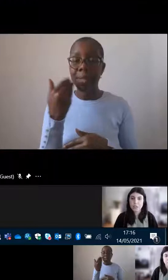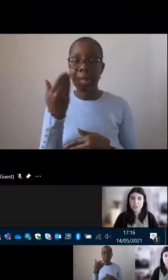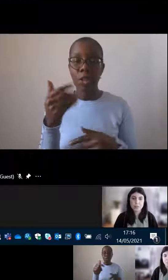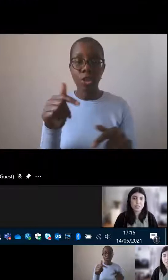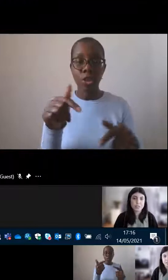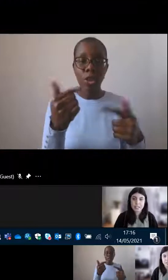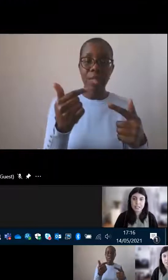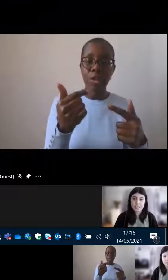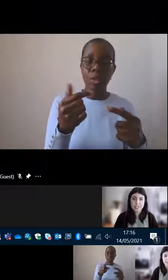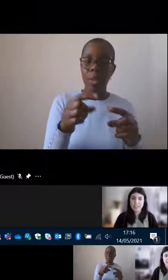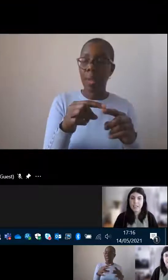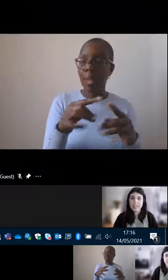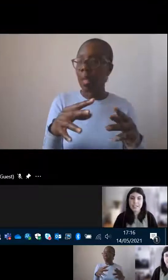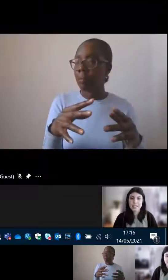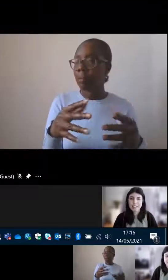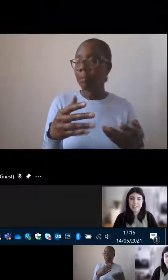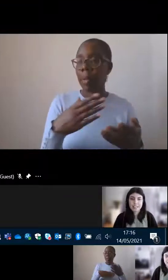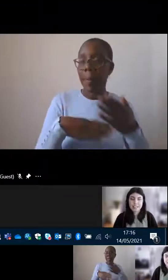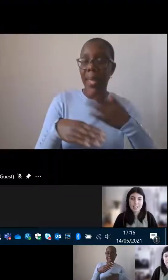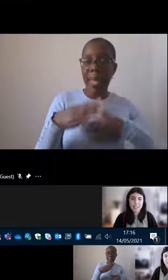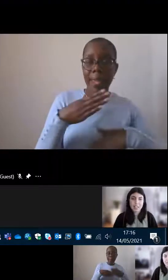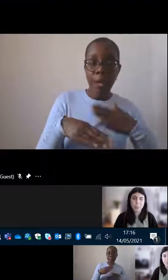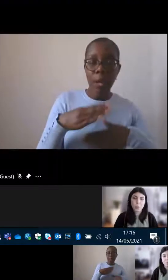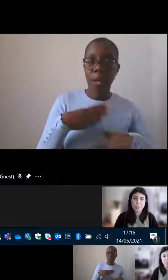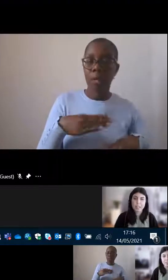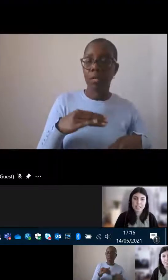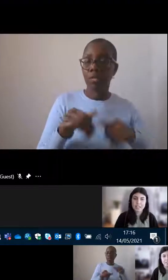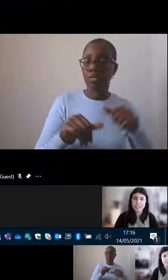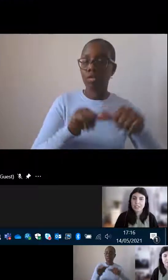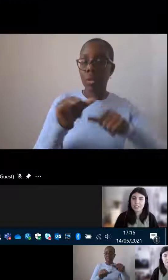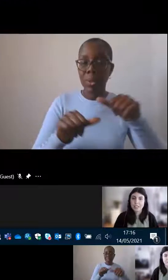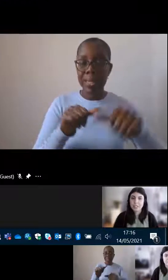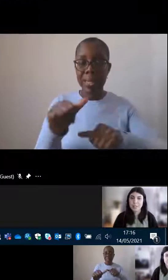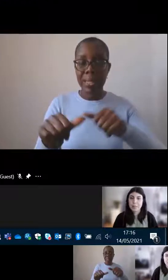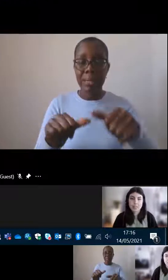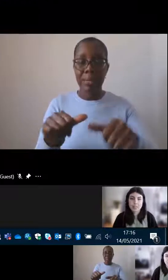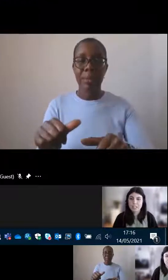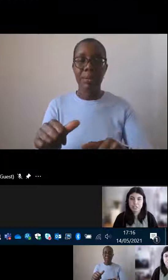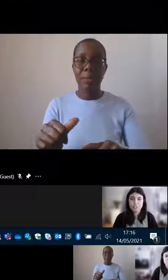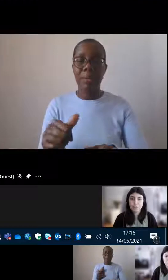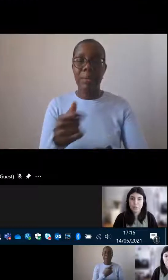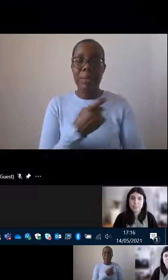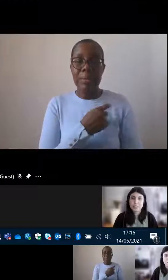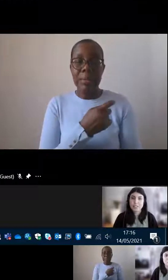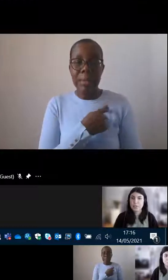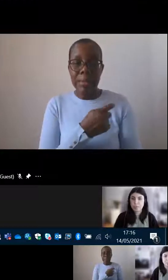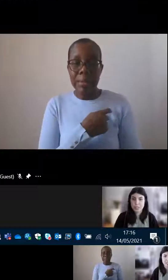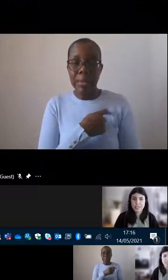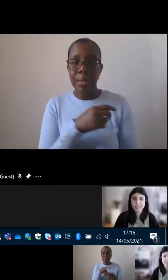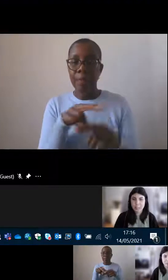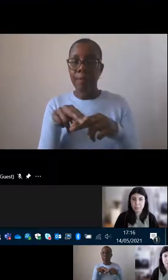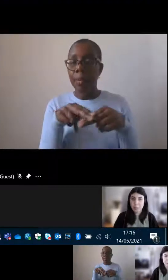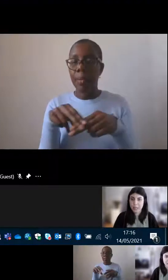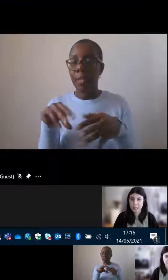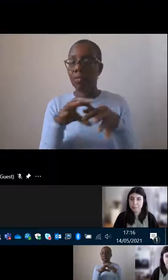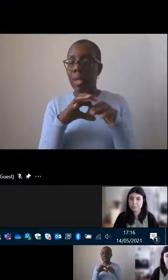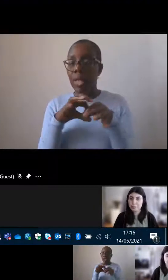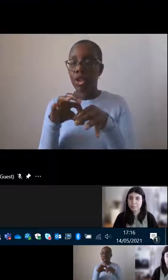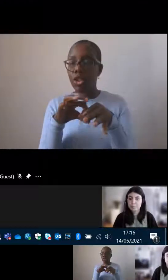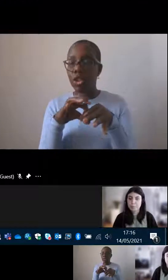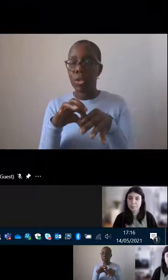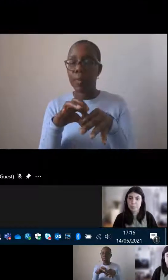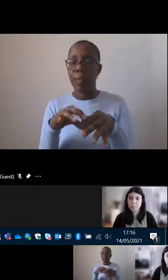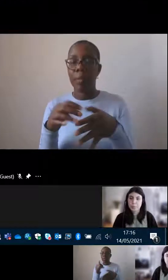behaviour, routines, anxiety, worries, family relationships, and screen time as